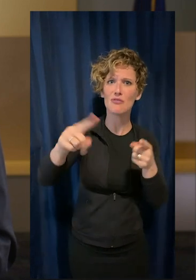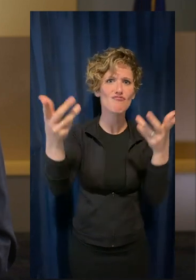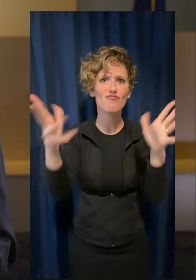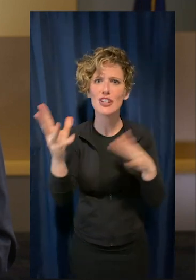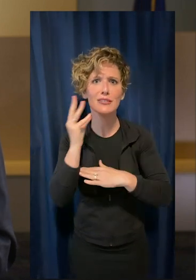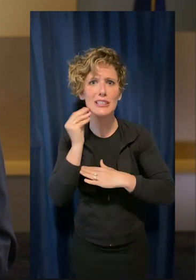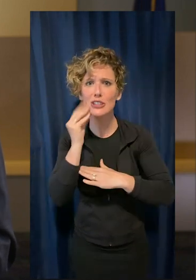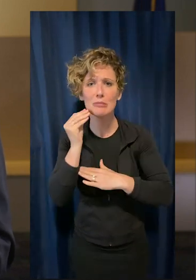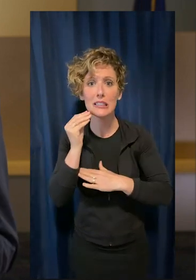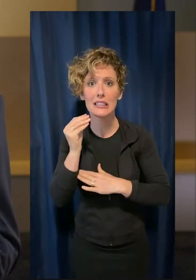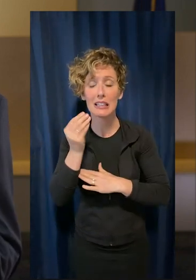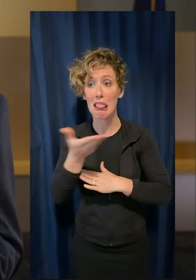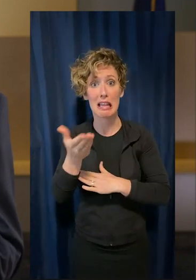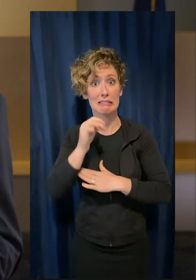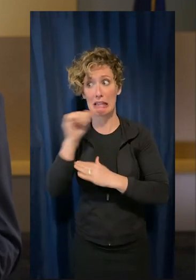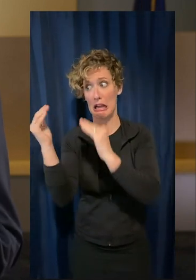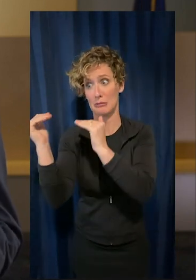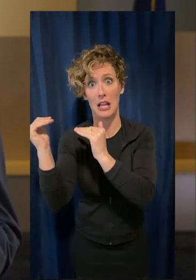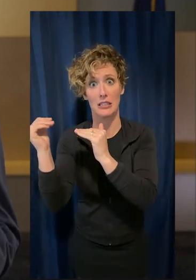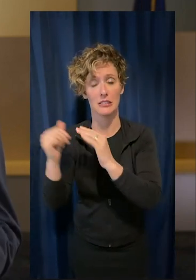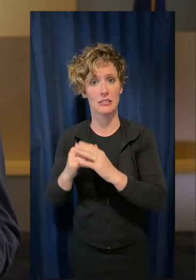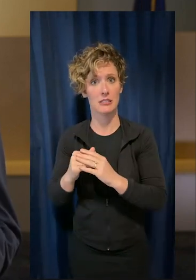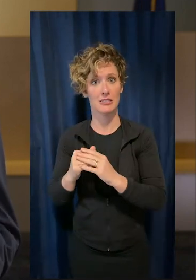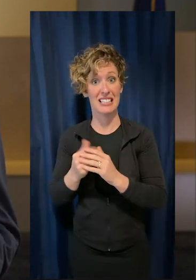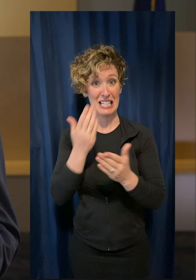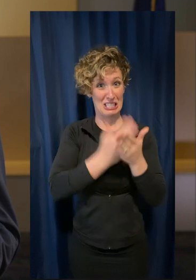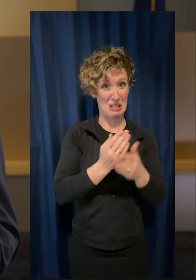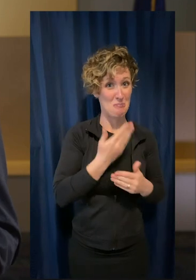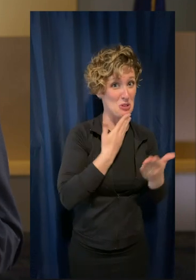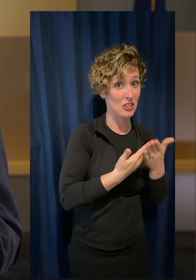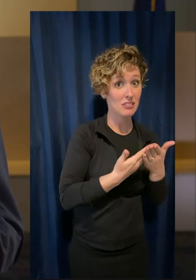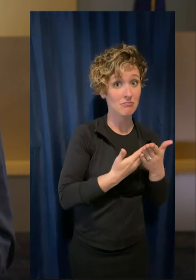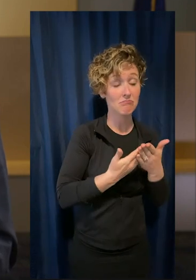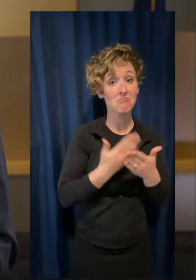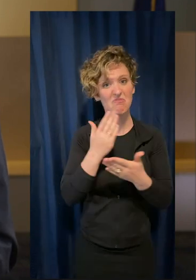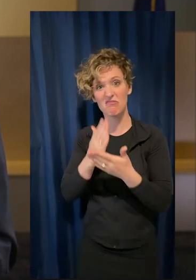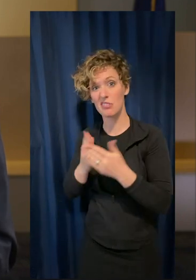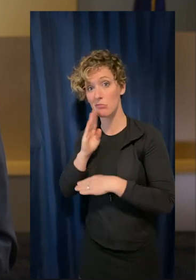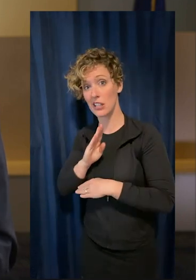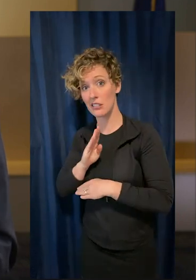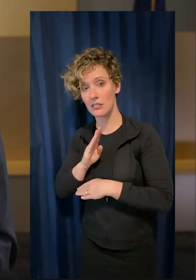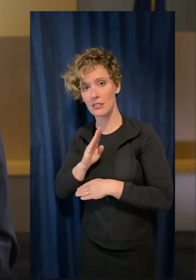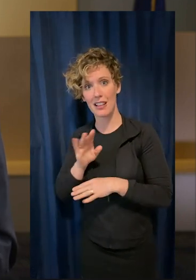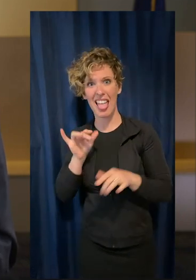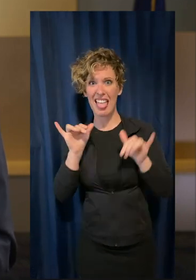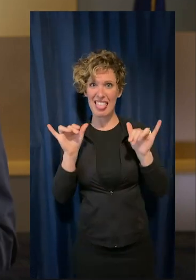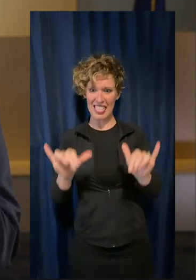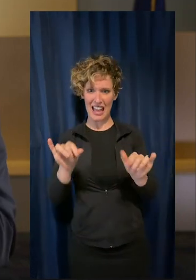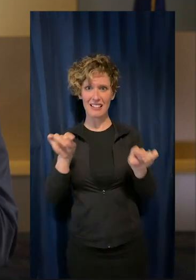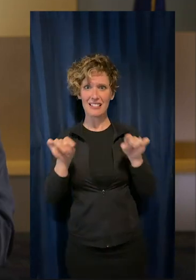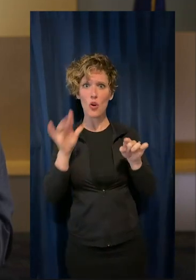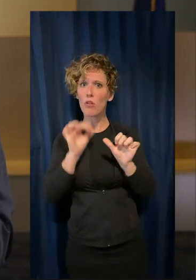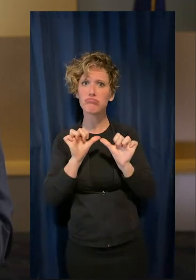unexpected life events, unexpectedly good and unexpectedly bad, and this will continue for the rest of our lives.